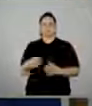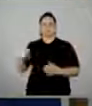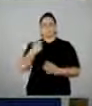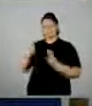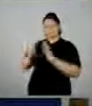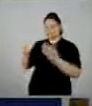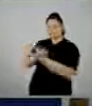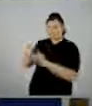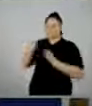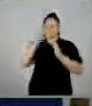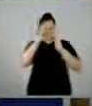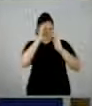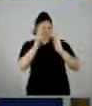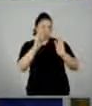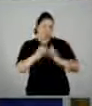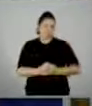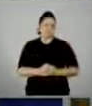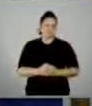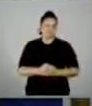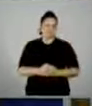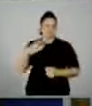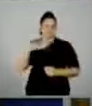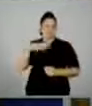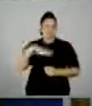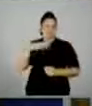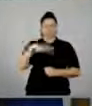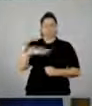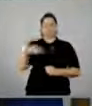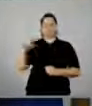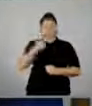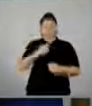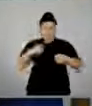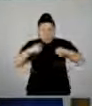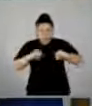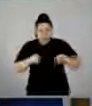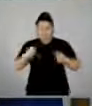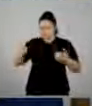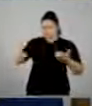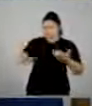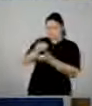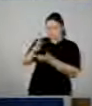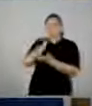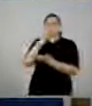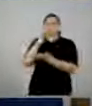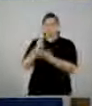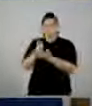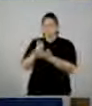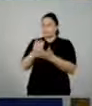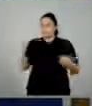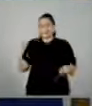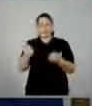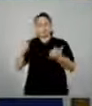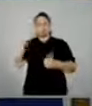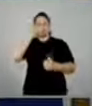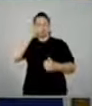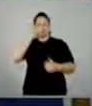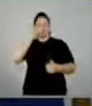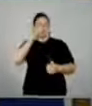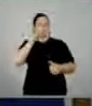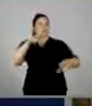detailed strategies, but they have detailed strategies to make sure that there's going to be enough people present and available, for example, to use up the entire